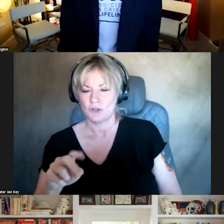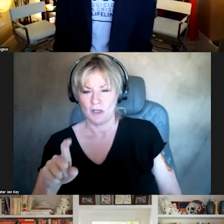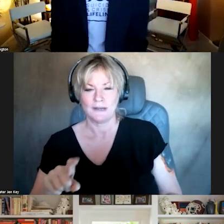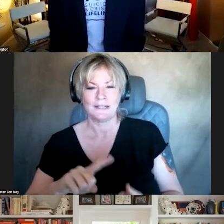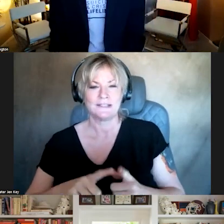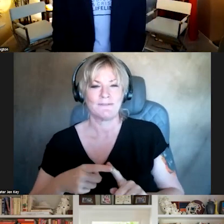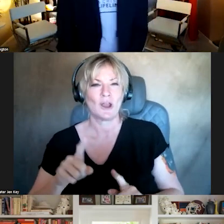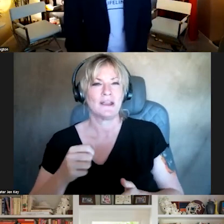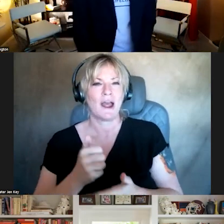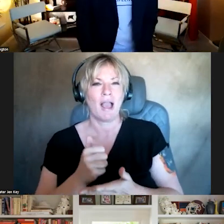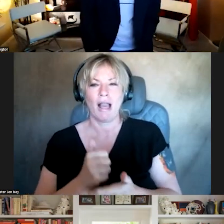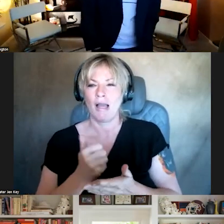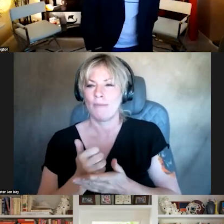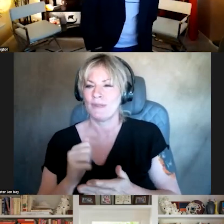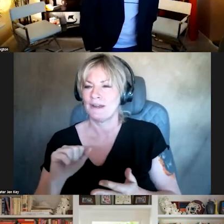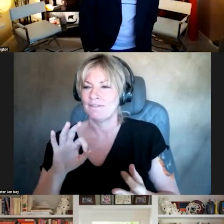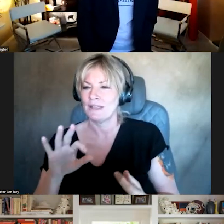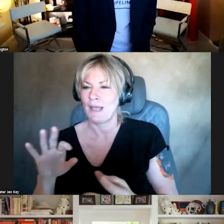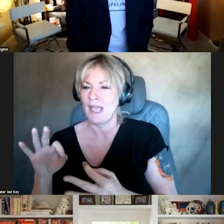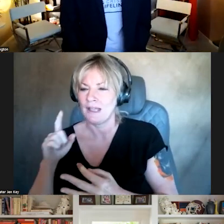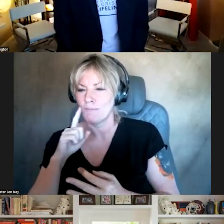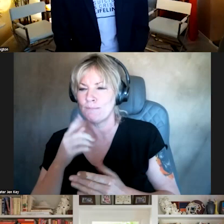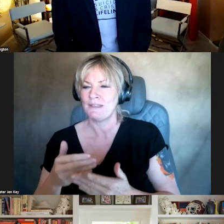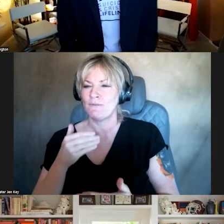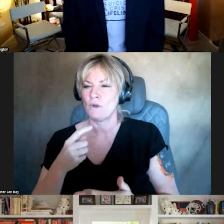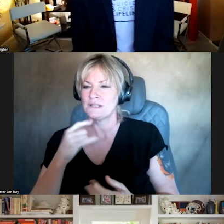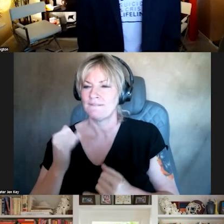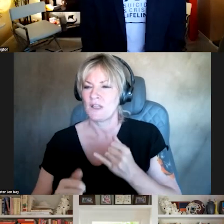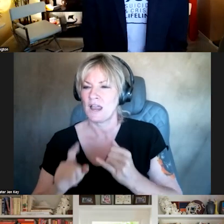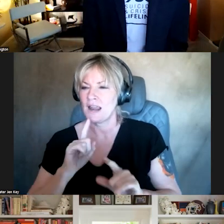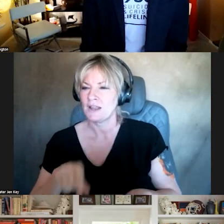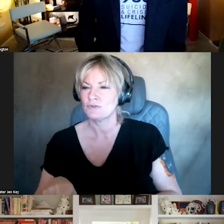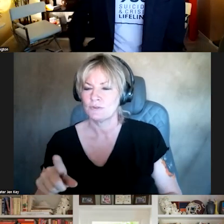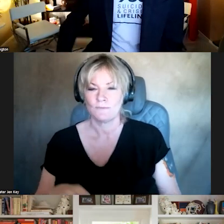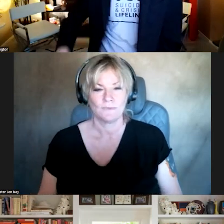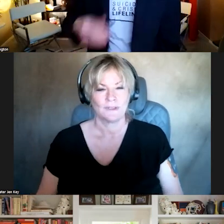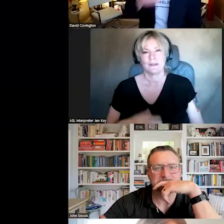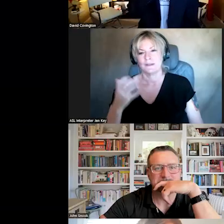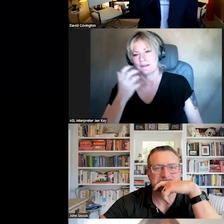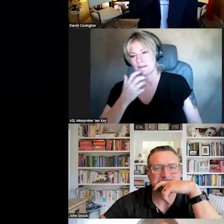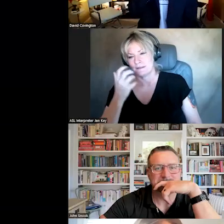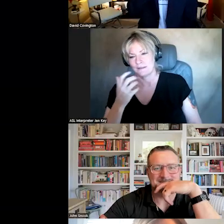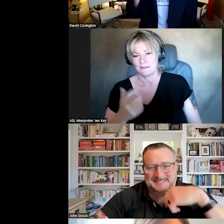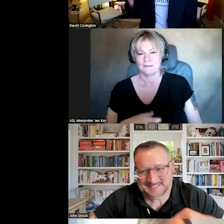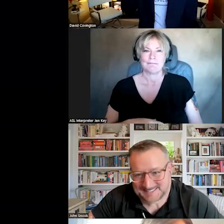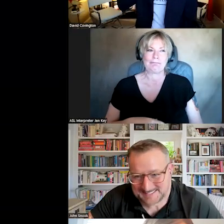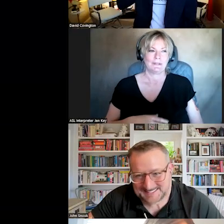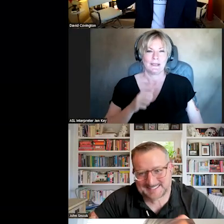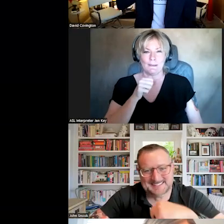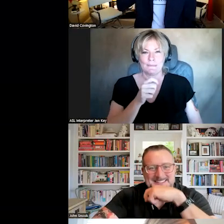this. Any feedback for John before he goes final answer? Oh, goodness. I'm with you, John. I'm not